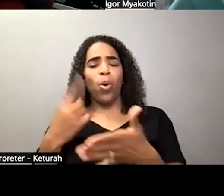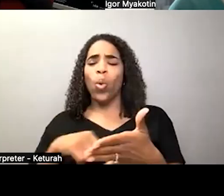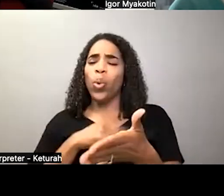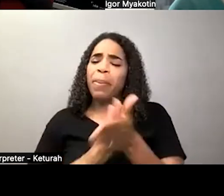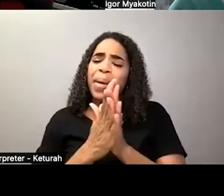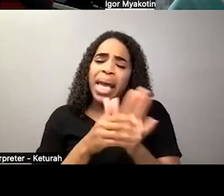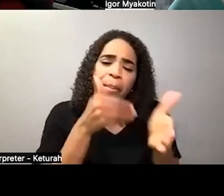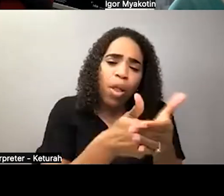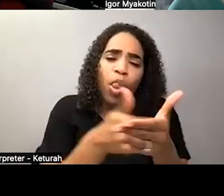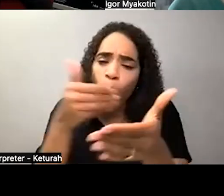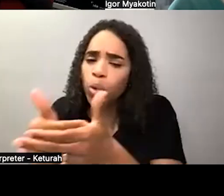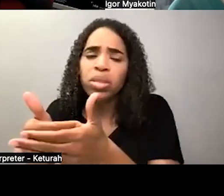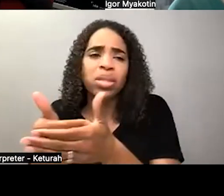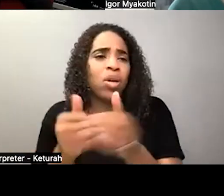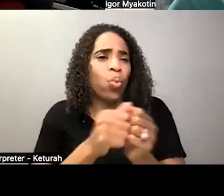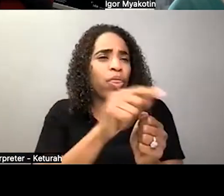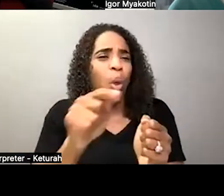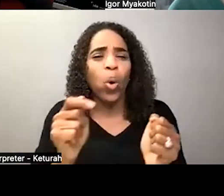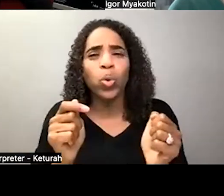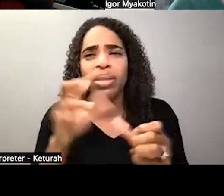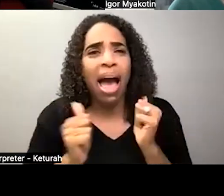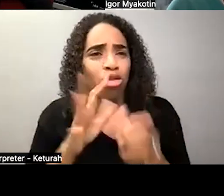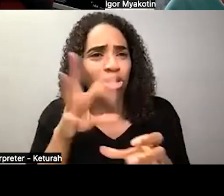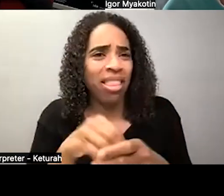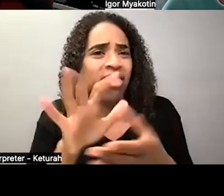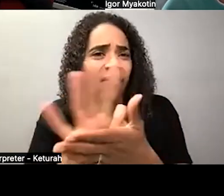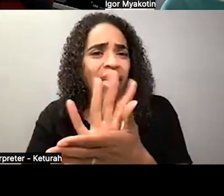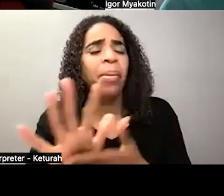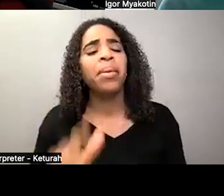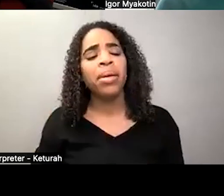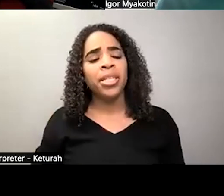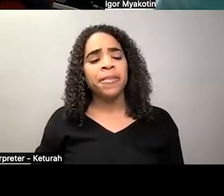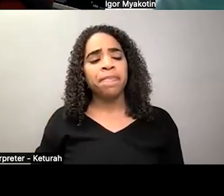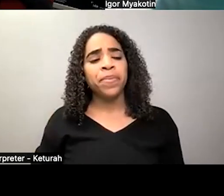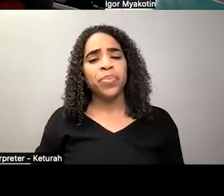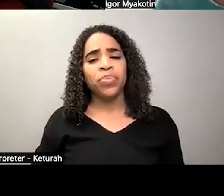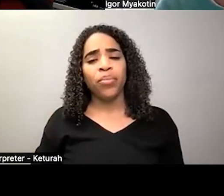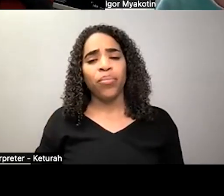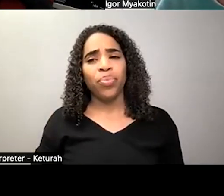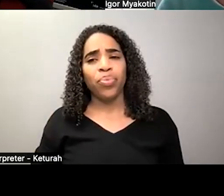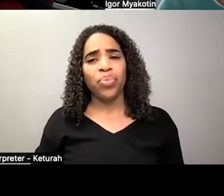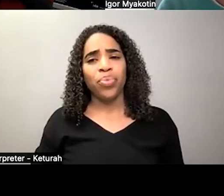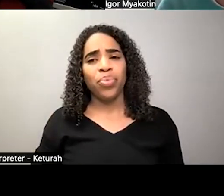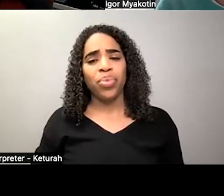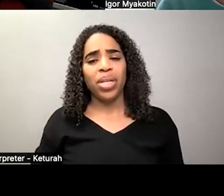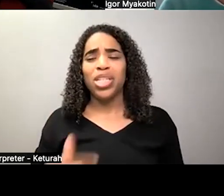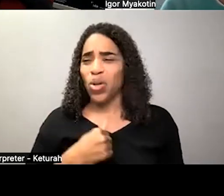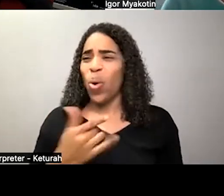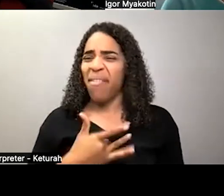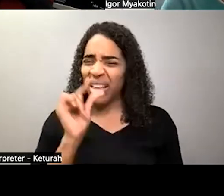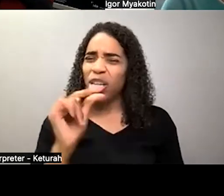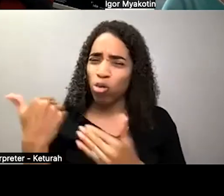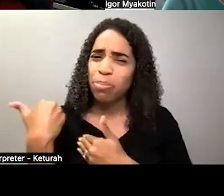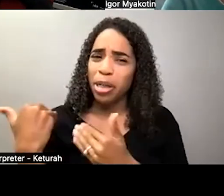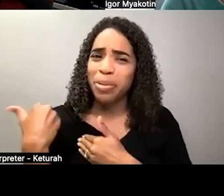with Jenna, but with others who are in the film. So I feel as a person, responsibility to